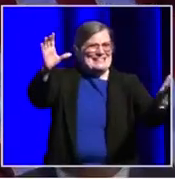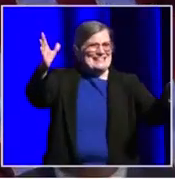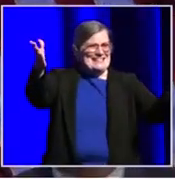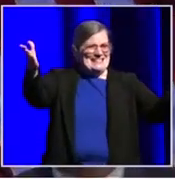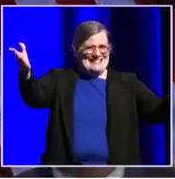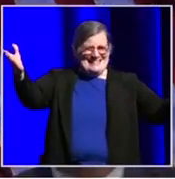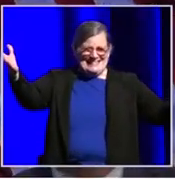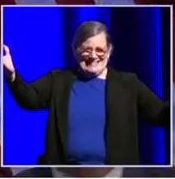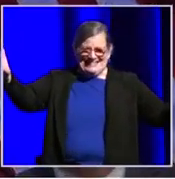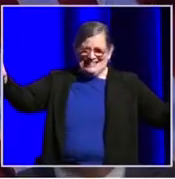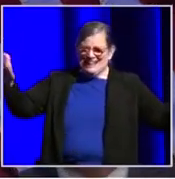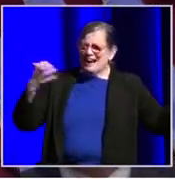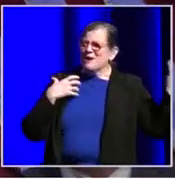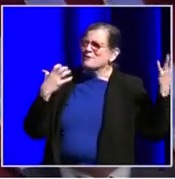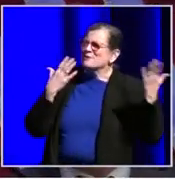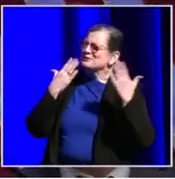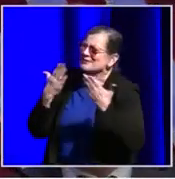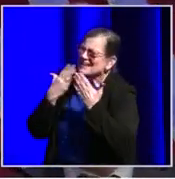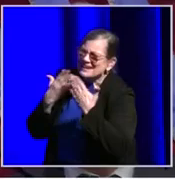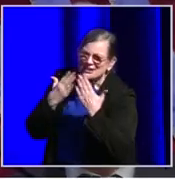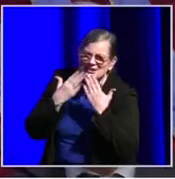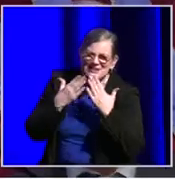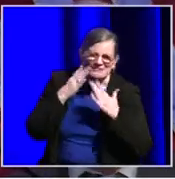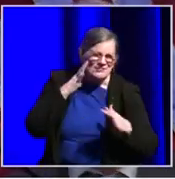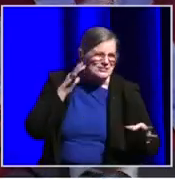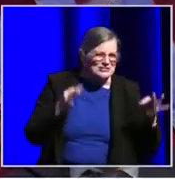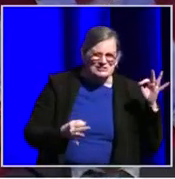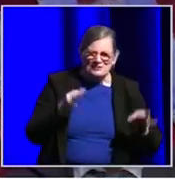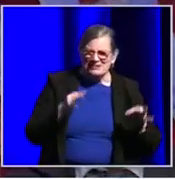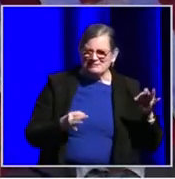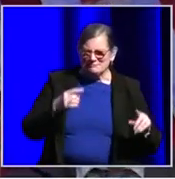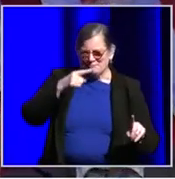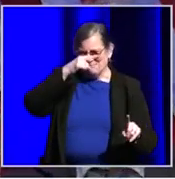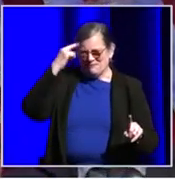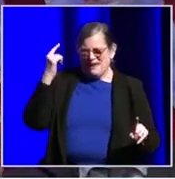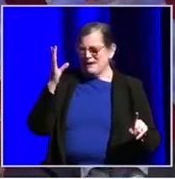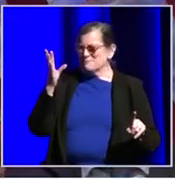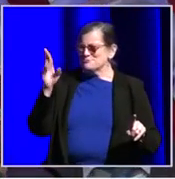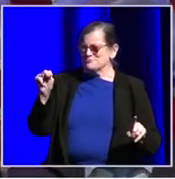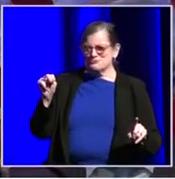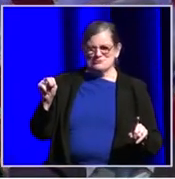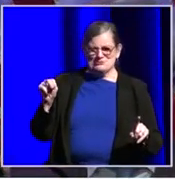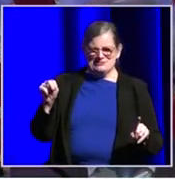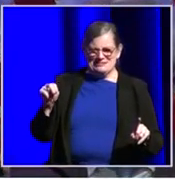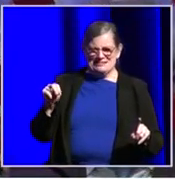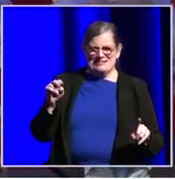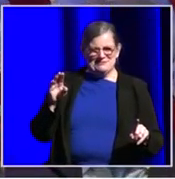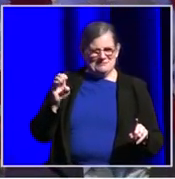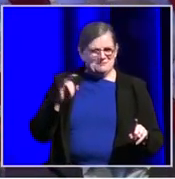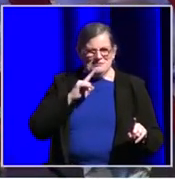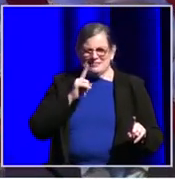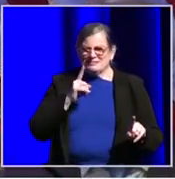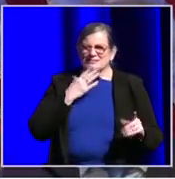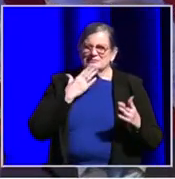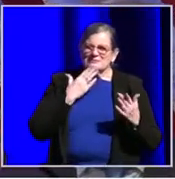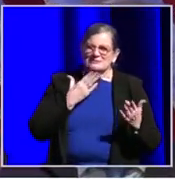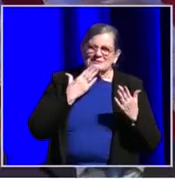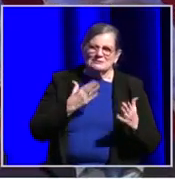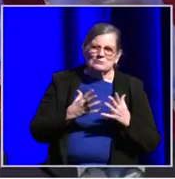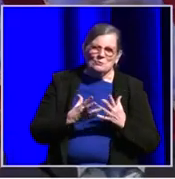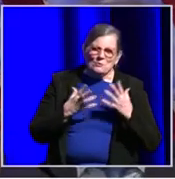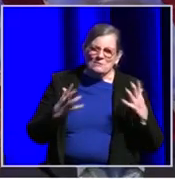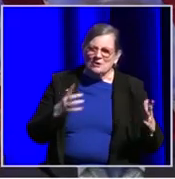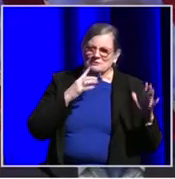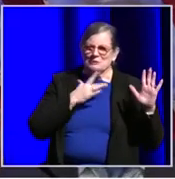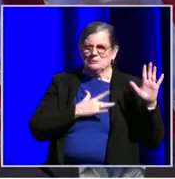I want to thank you, Chief Judge Blackburn Rigsby. I want to thank you for swearing me in today and swearing